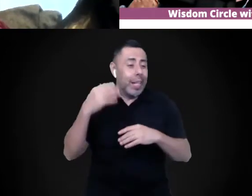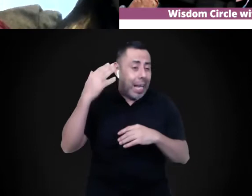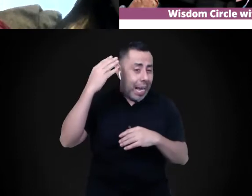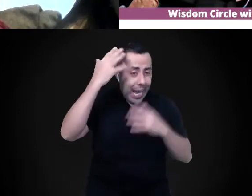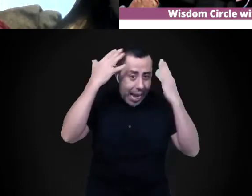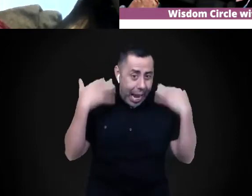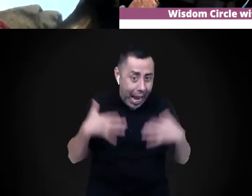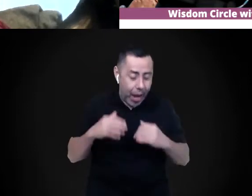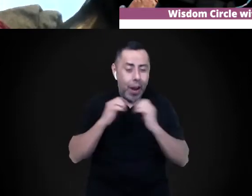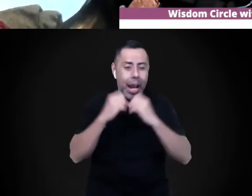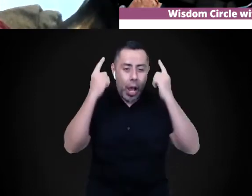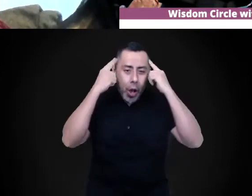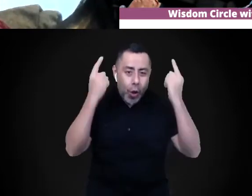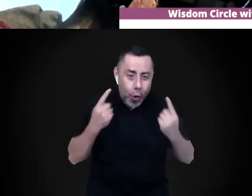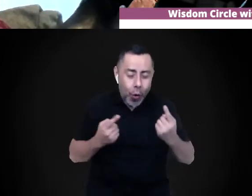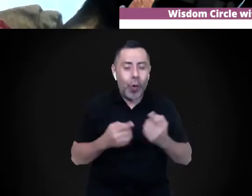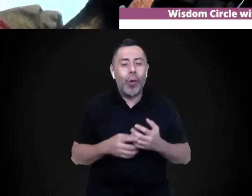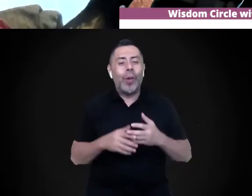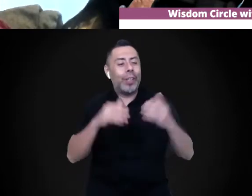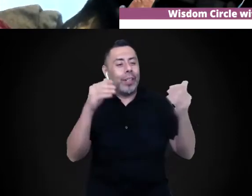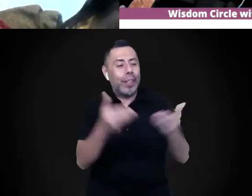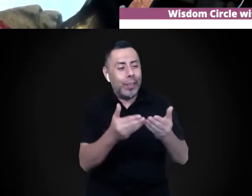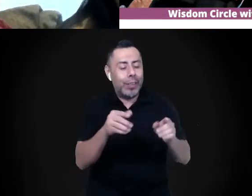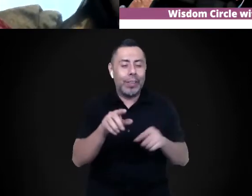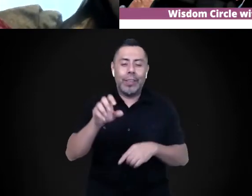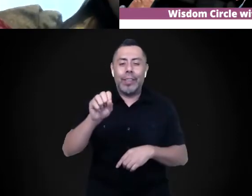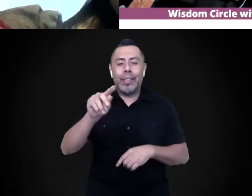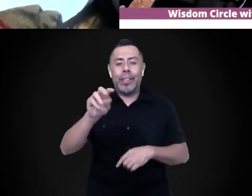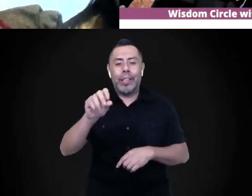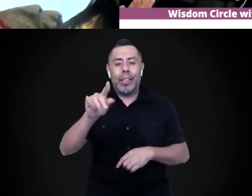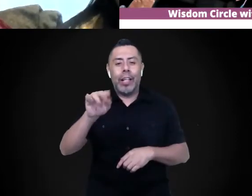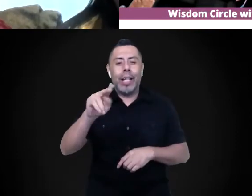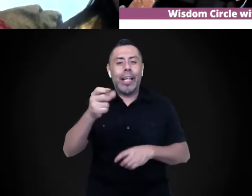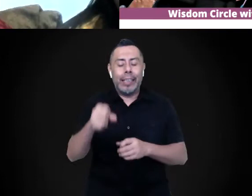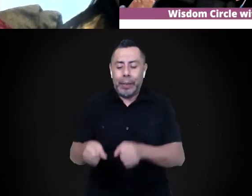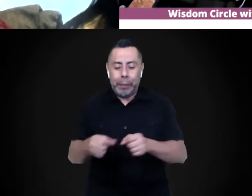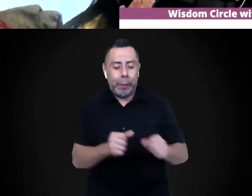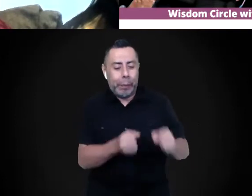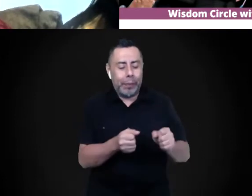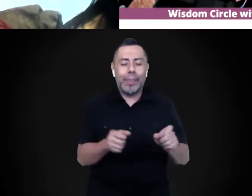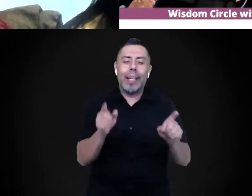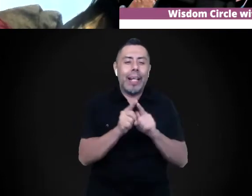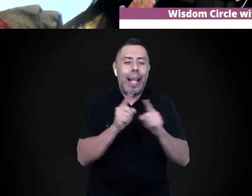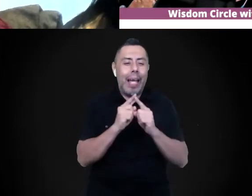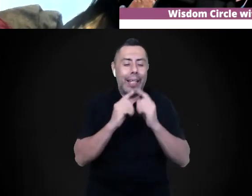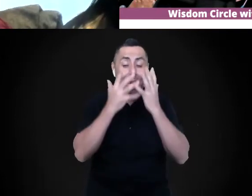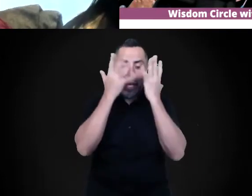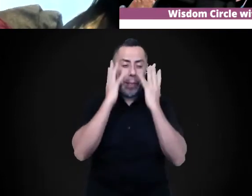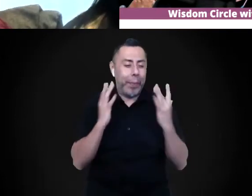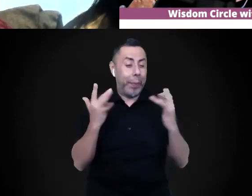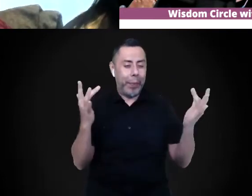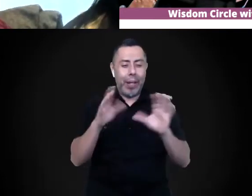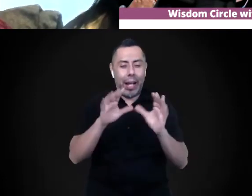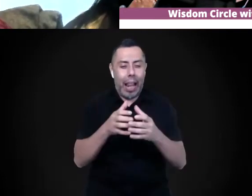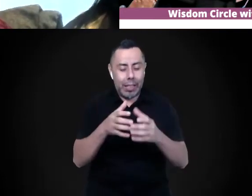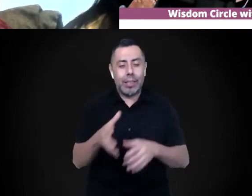little glamour class, I guess you would call it. And at the time, they didn't have grade schools